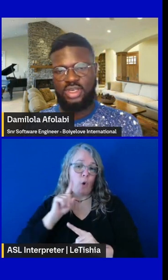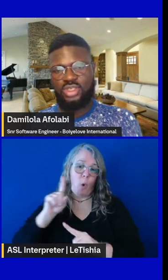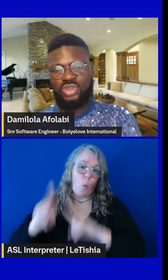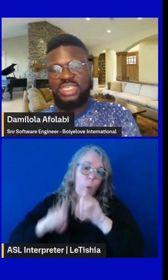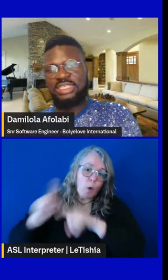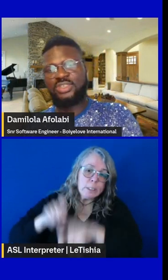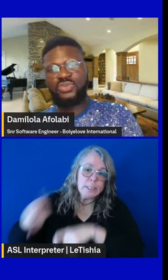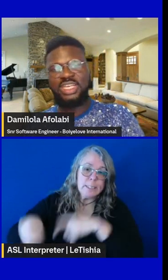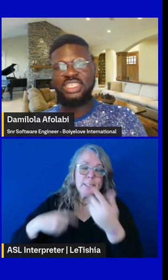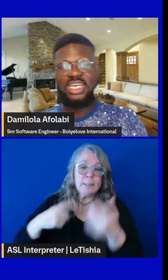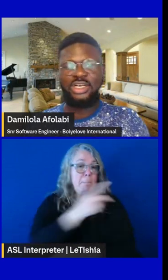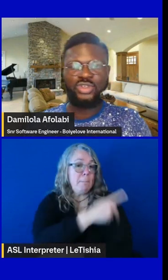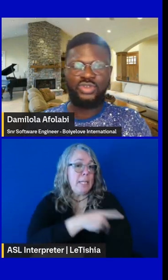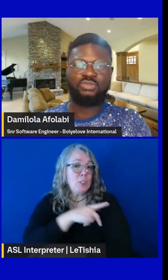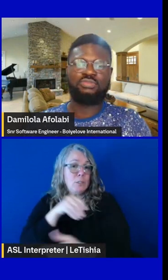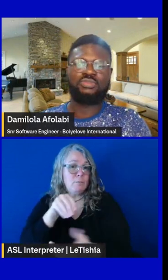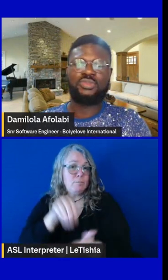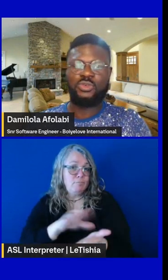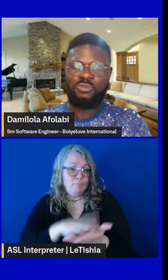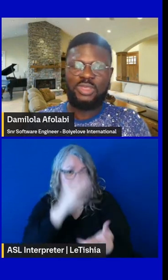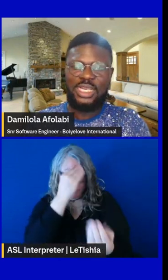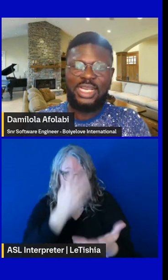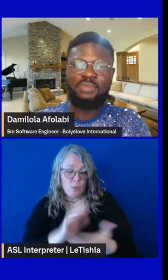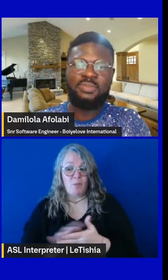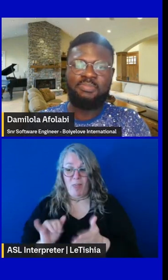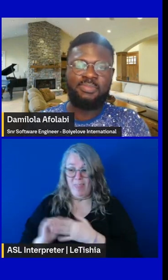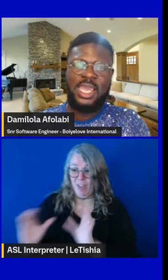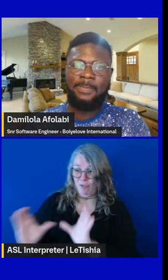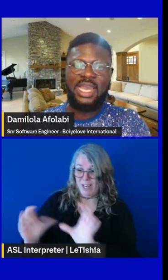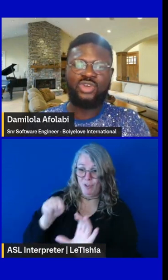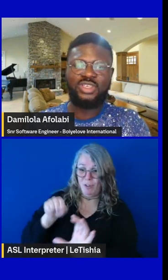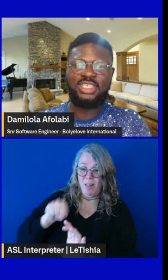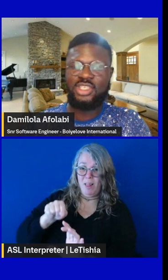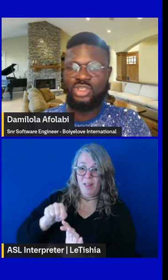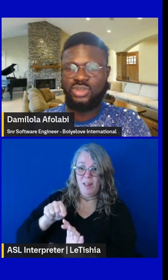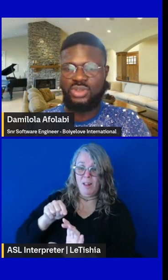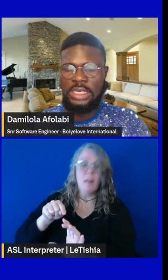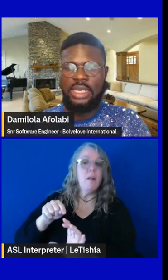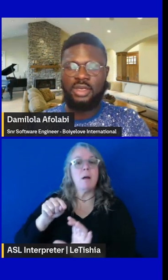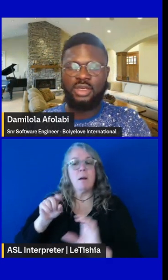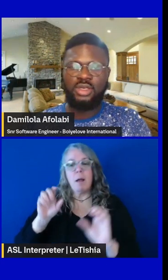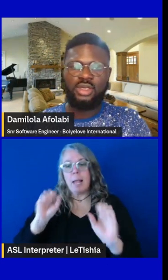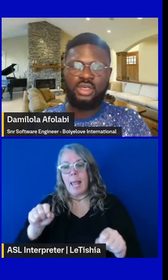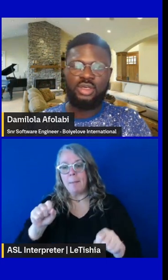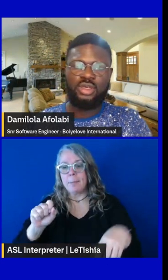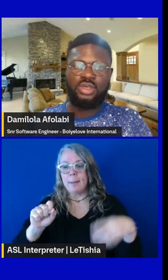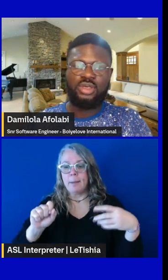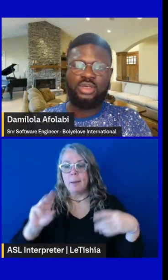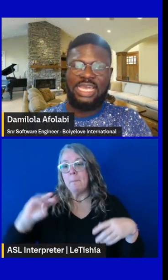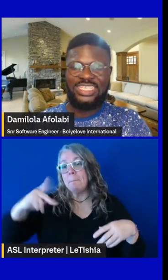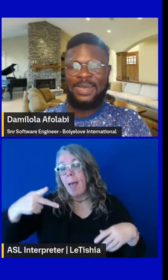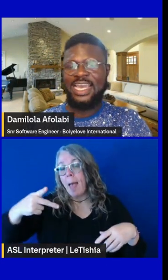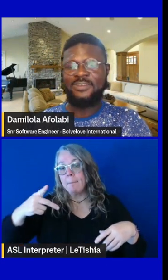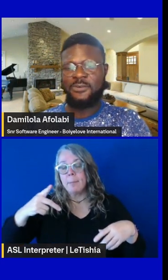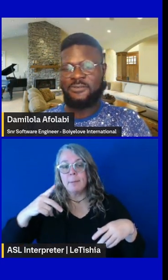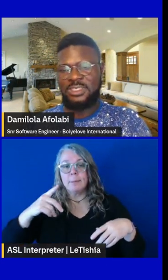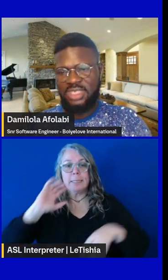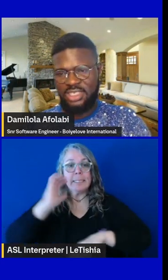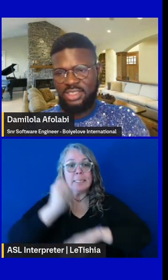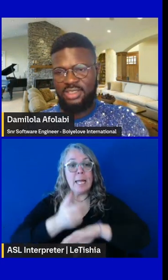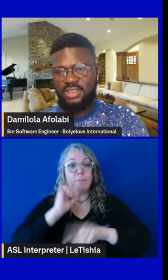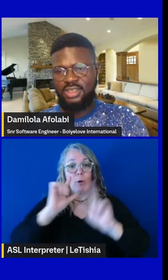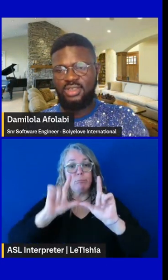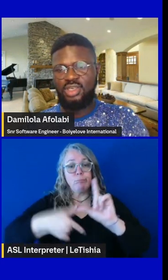records. So these credentials can be mapped or set to expire after